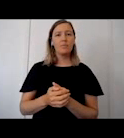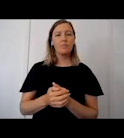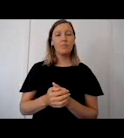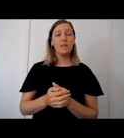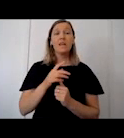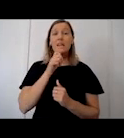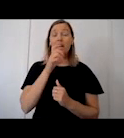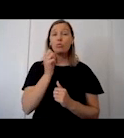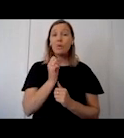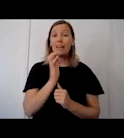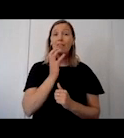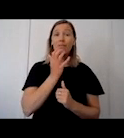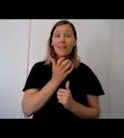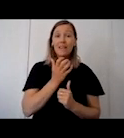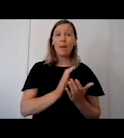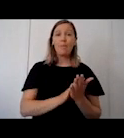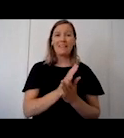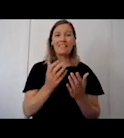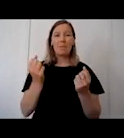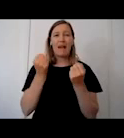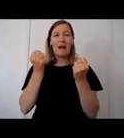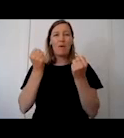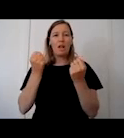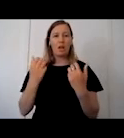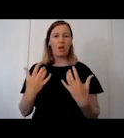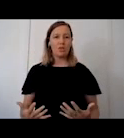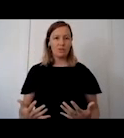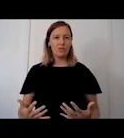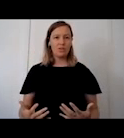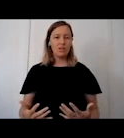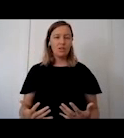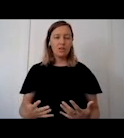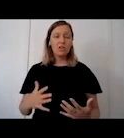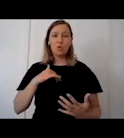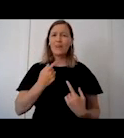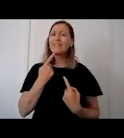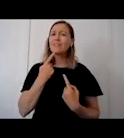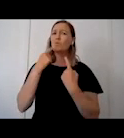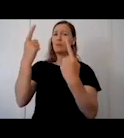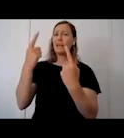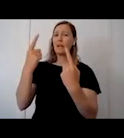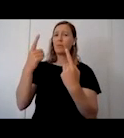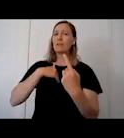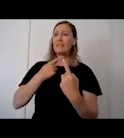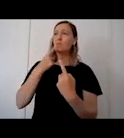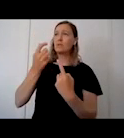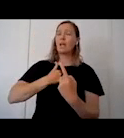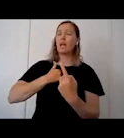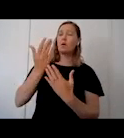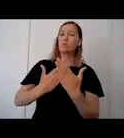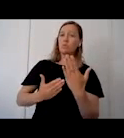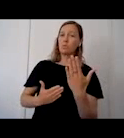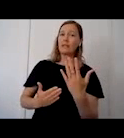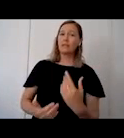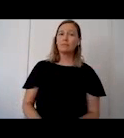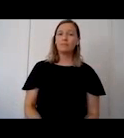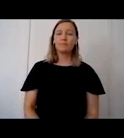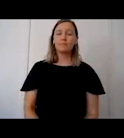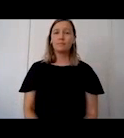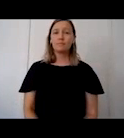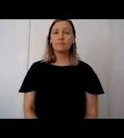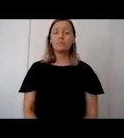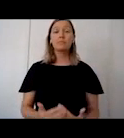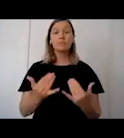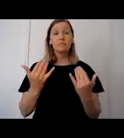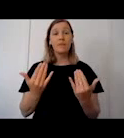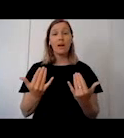lose power. So we need to speak up. We need to tell our stories. I will now open